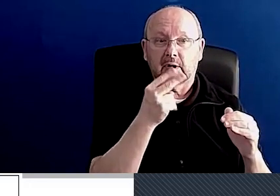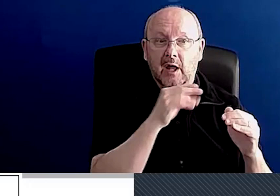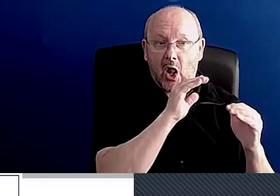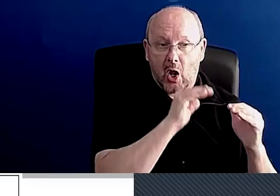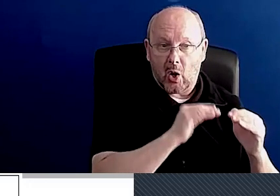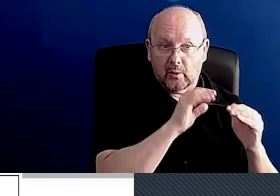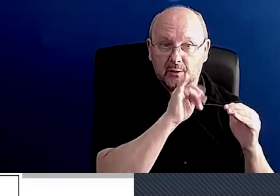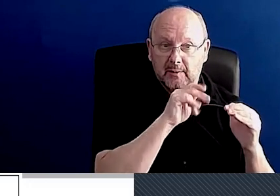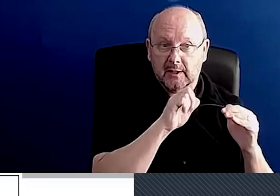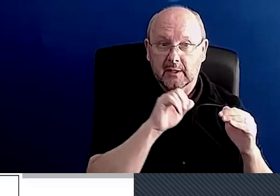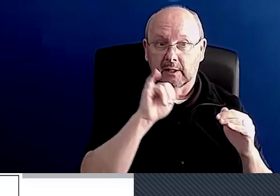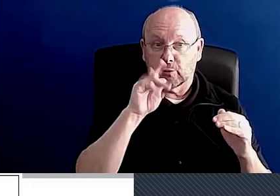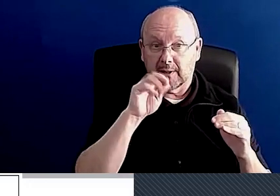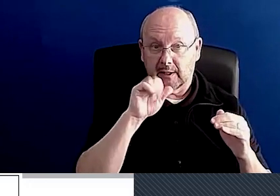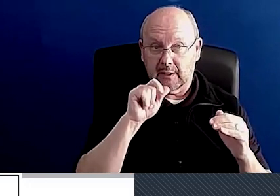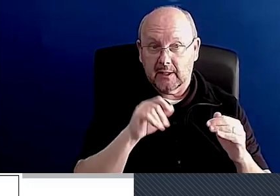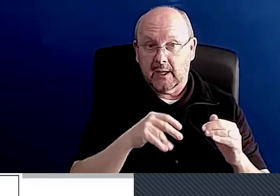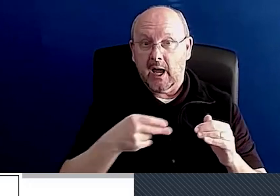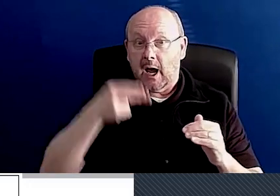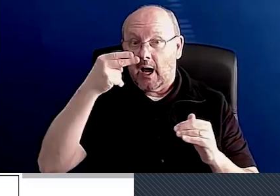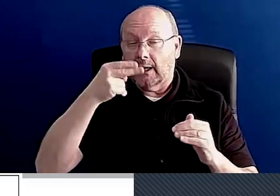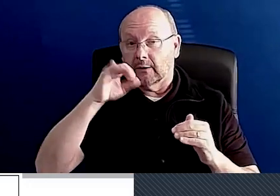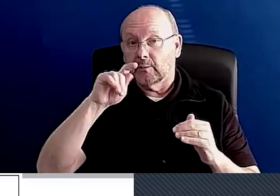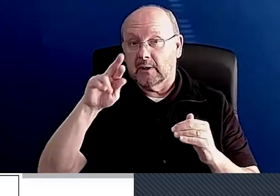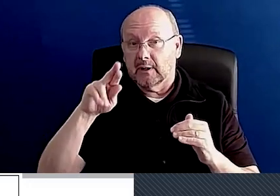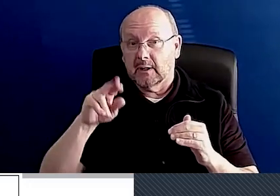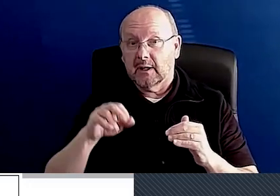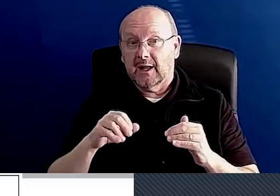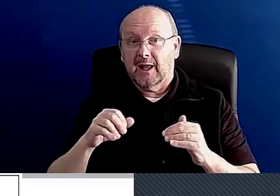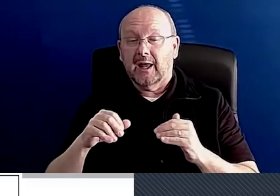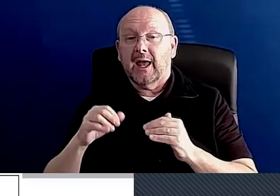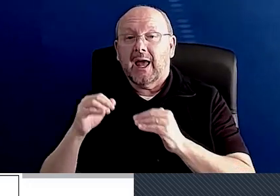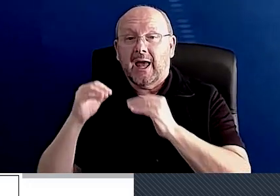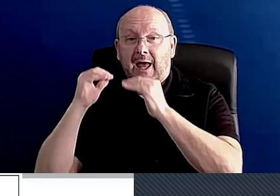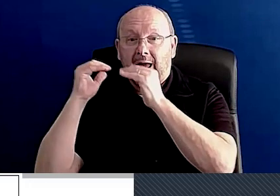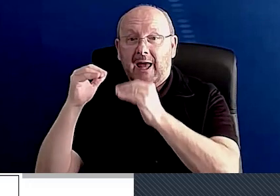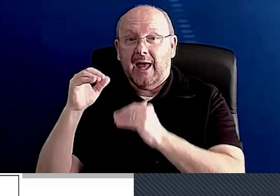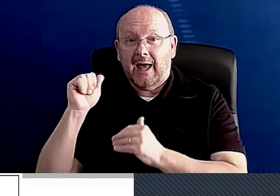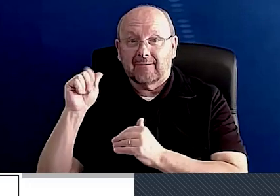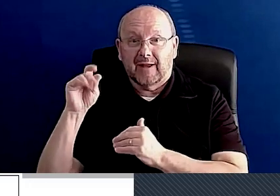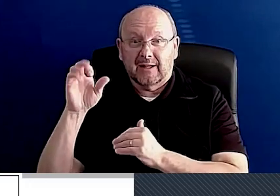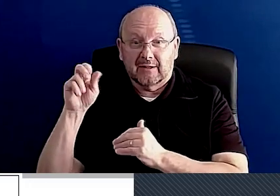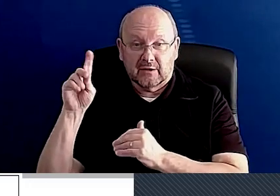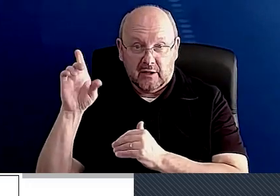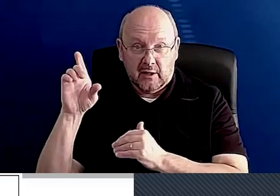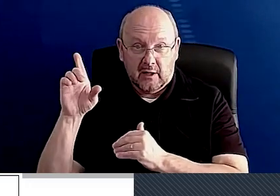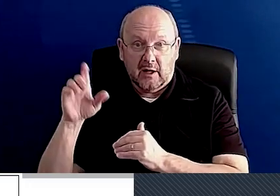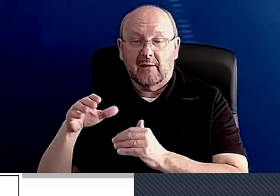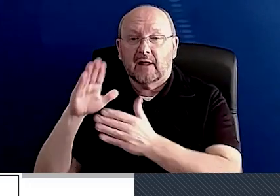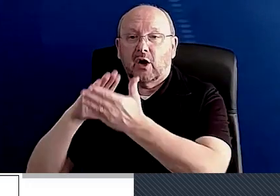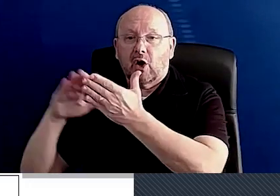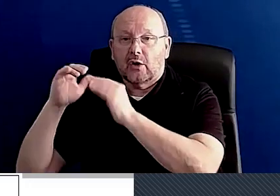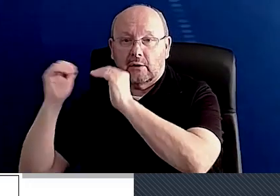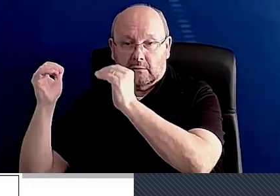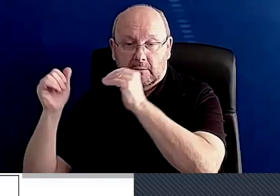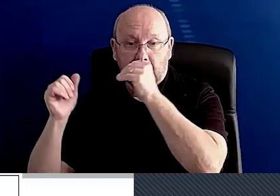intermediate, intermediate, high intermediate, advanced, and then we have our college level English. So with those, a